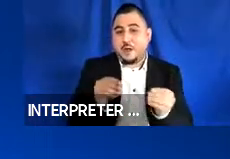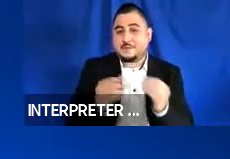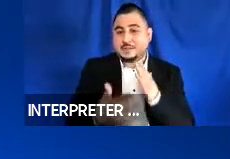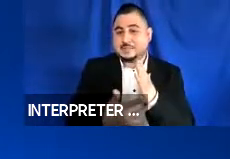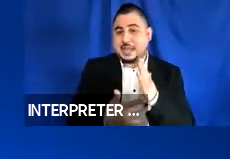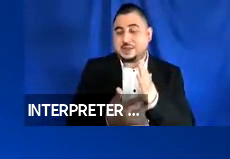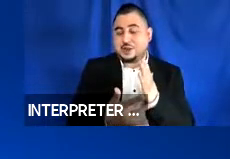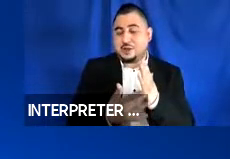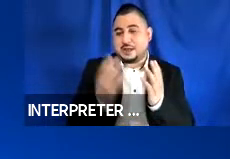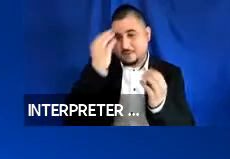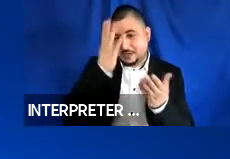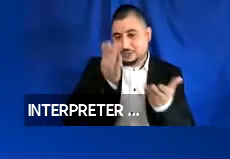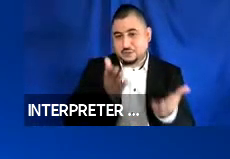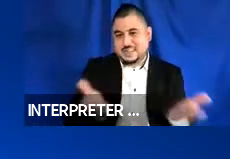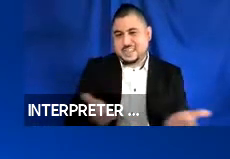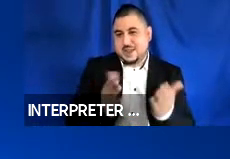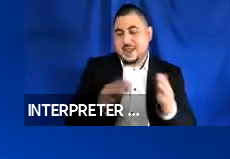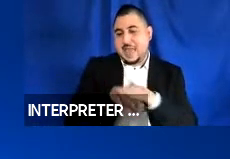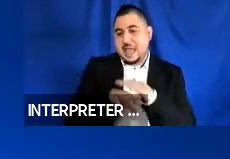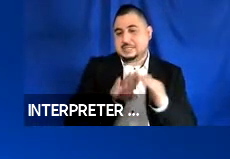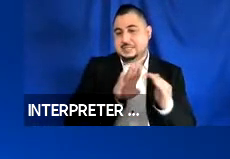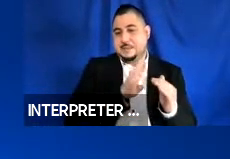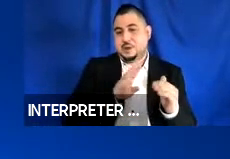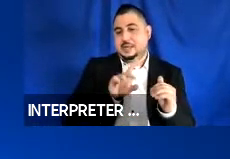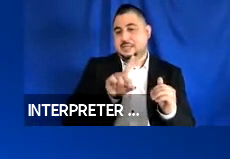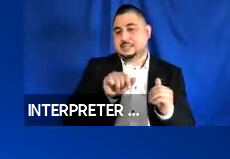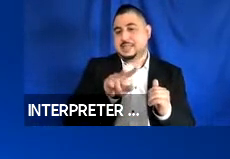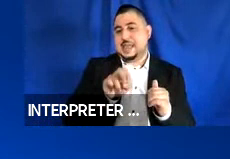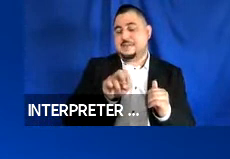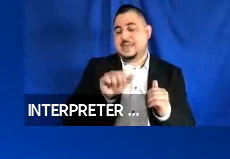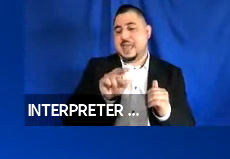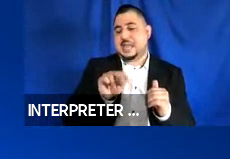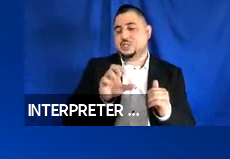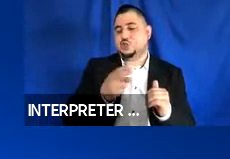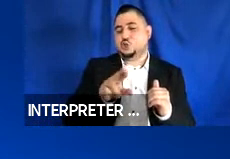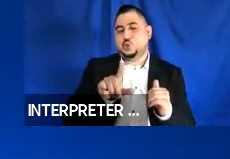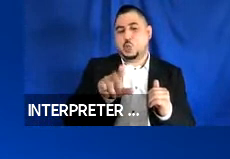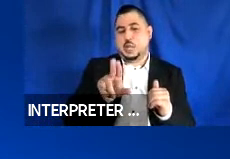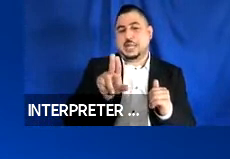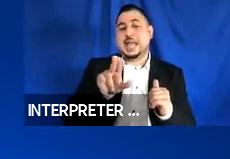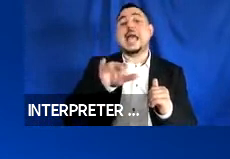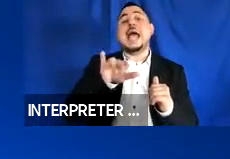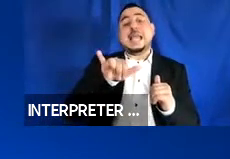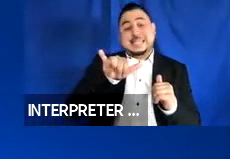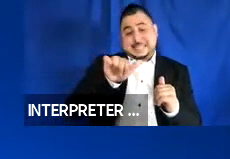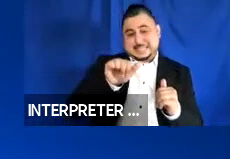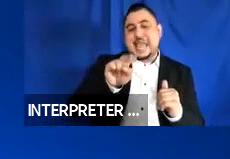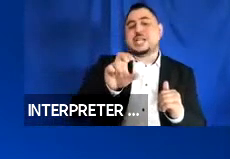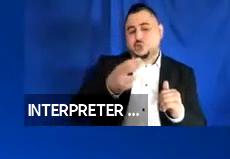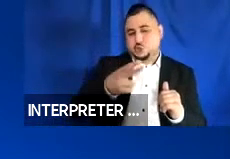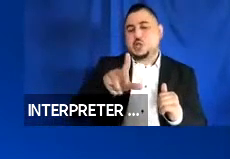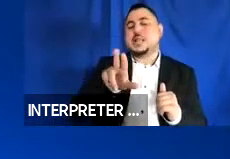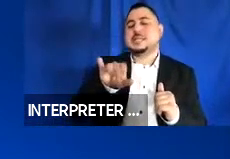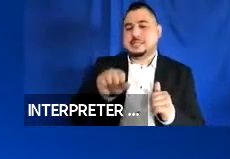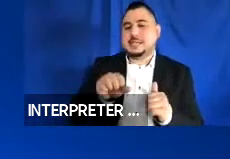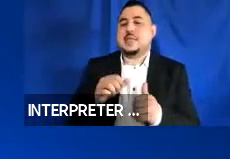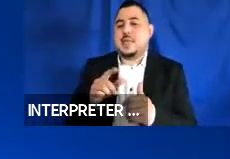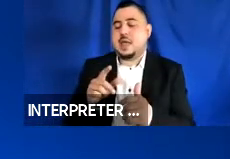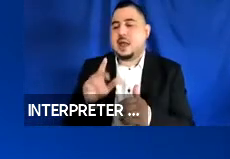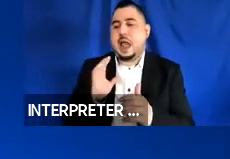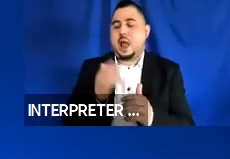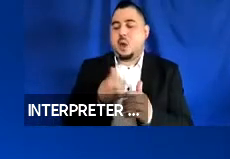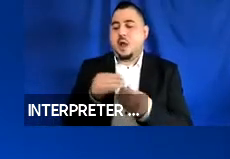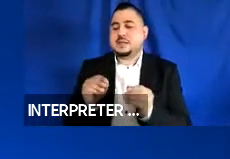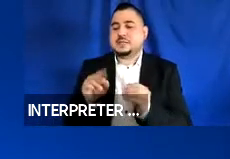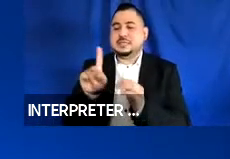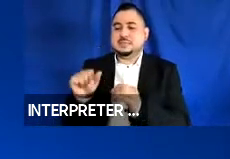Technical and Information Services here at the Access Board, Dave Yanchulis, our friends at the Office of Disability Employment Policy